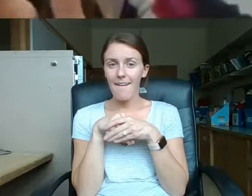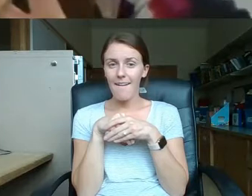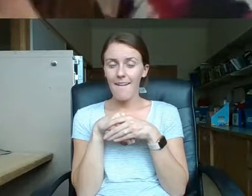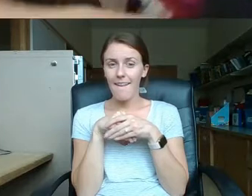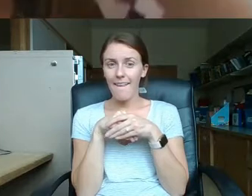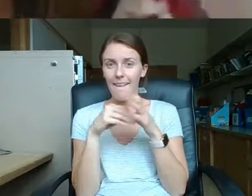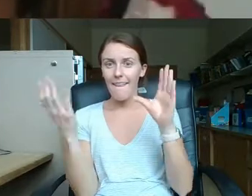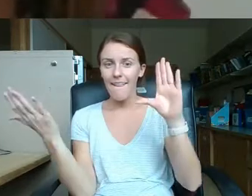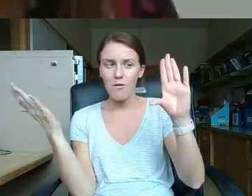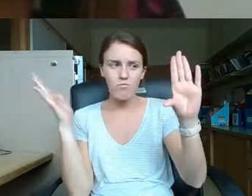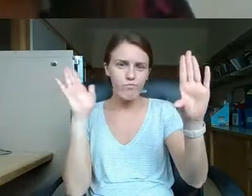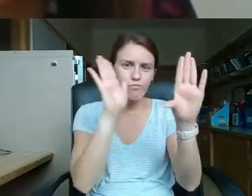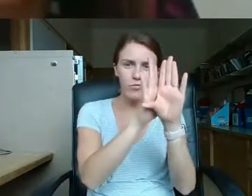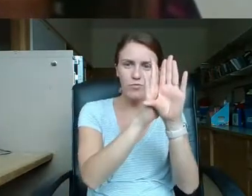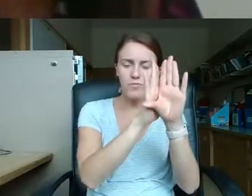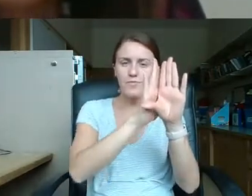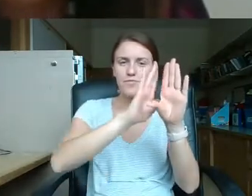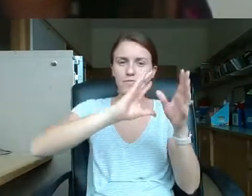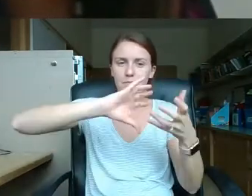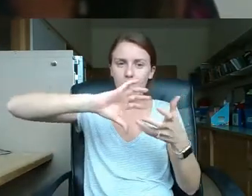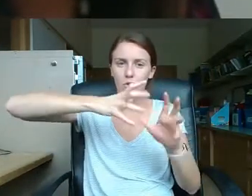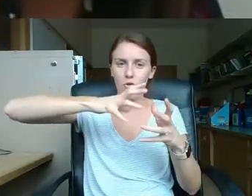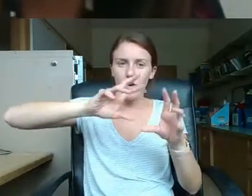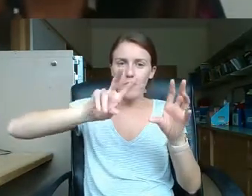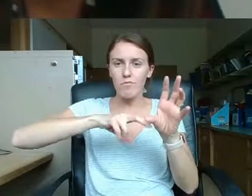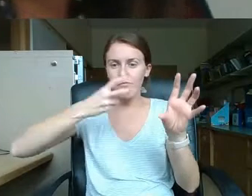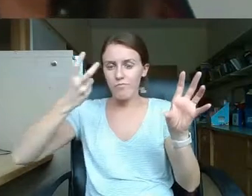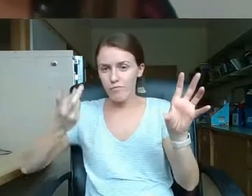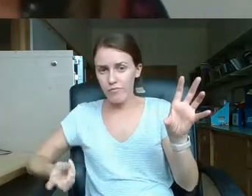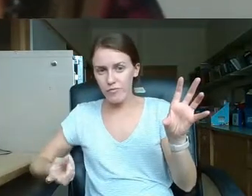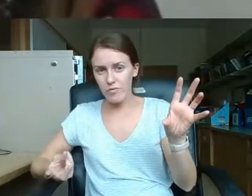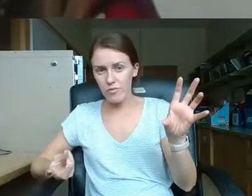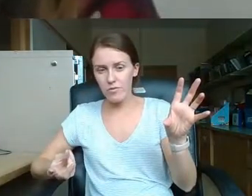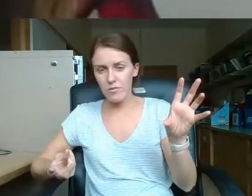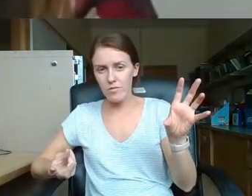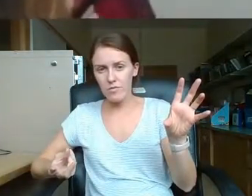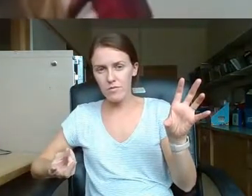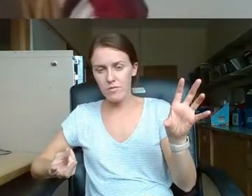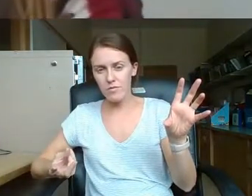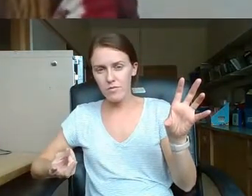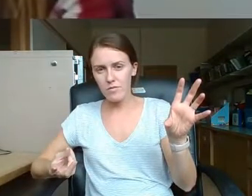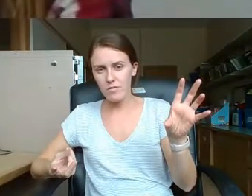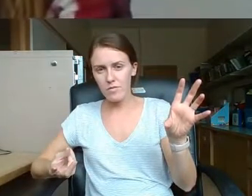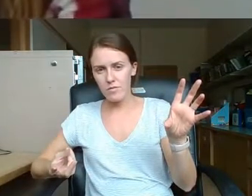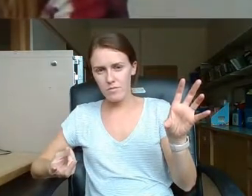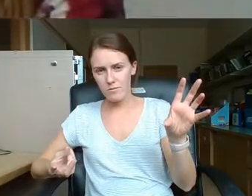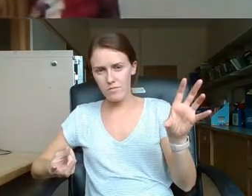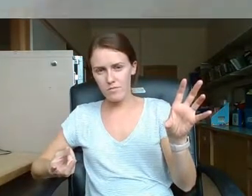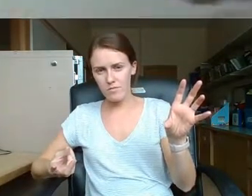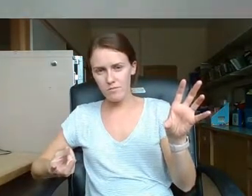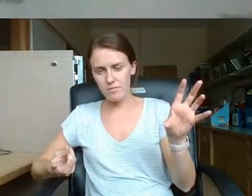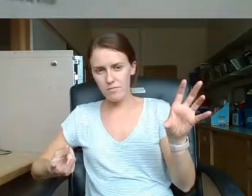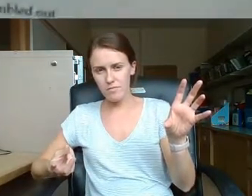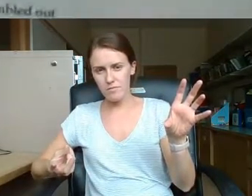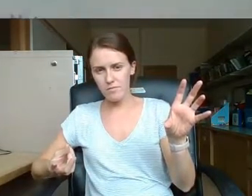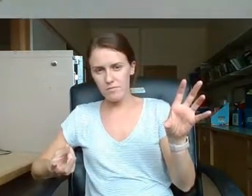the door and Corduroy tumbled out onto the floor. How in thunder did that bear get mixed